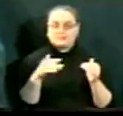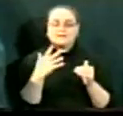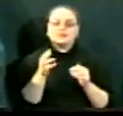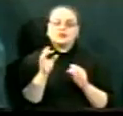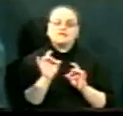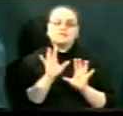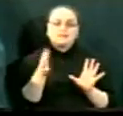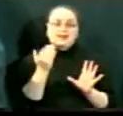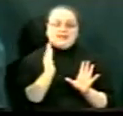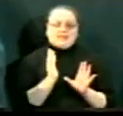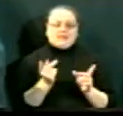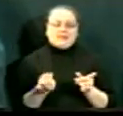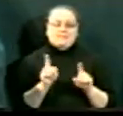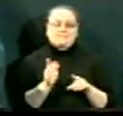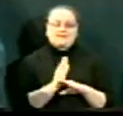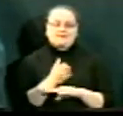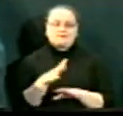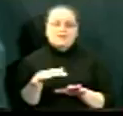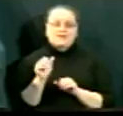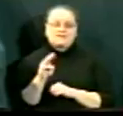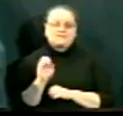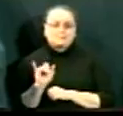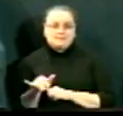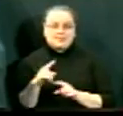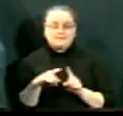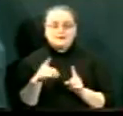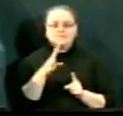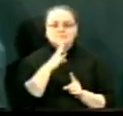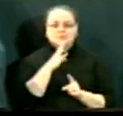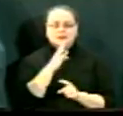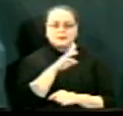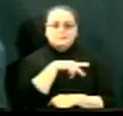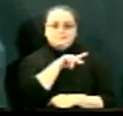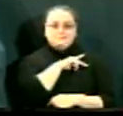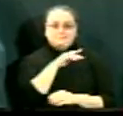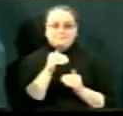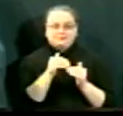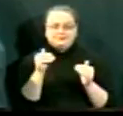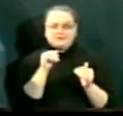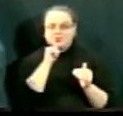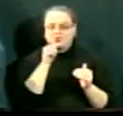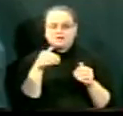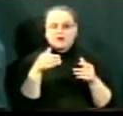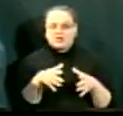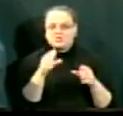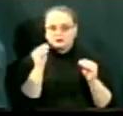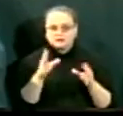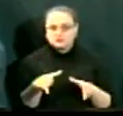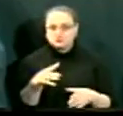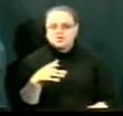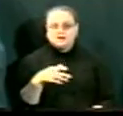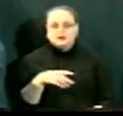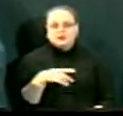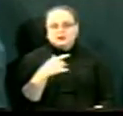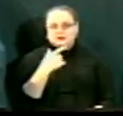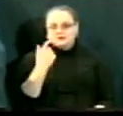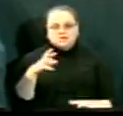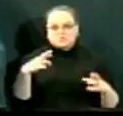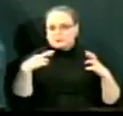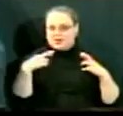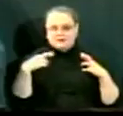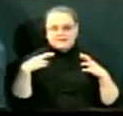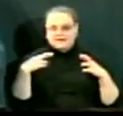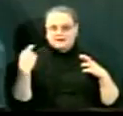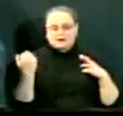obviously happened after I left in May, but speaking on a personal level, you're not losing teachers just to retirement